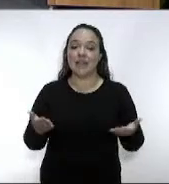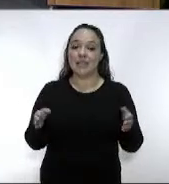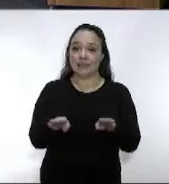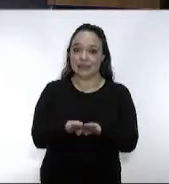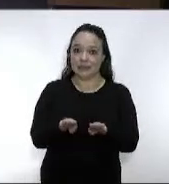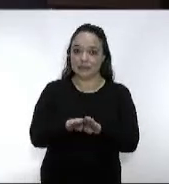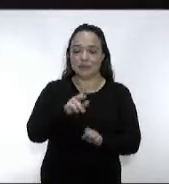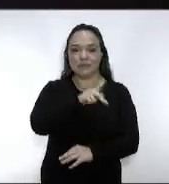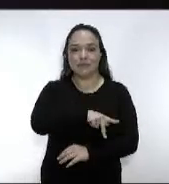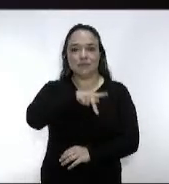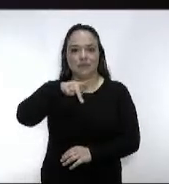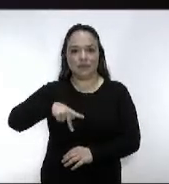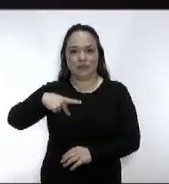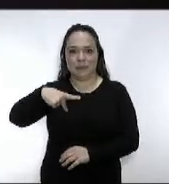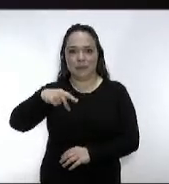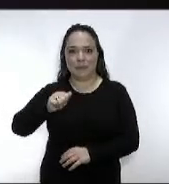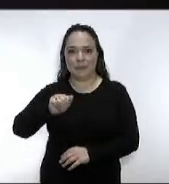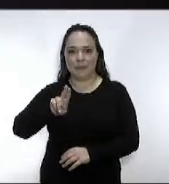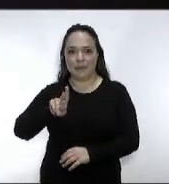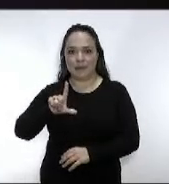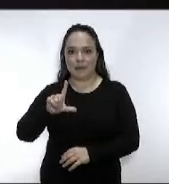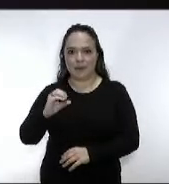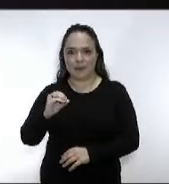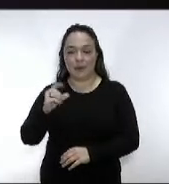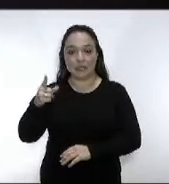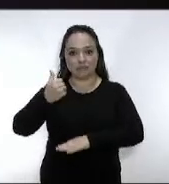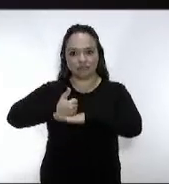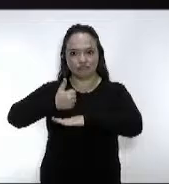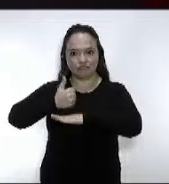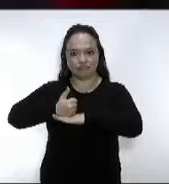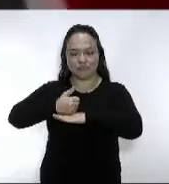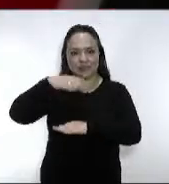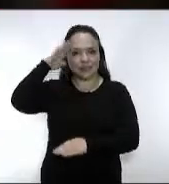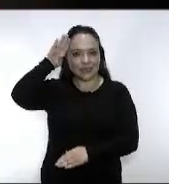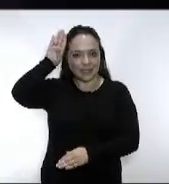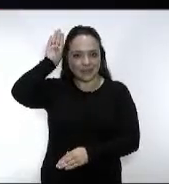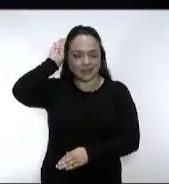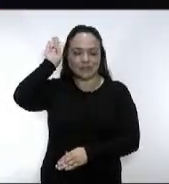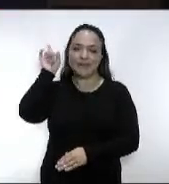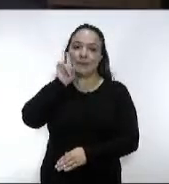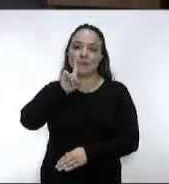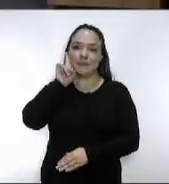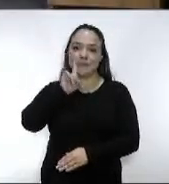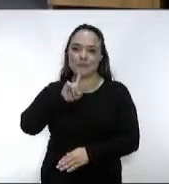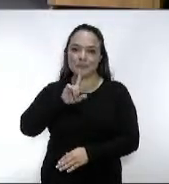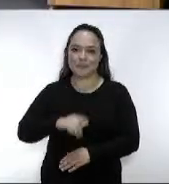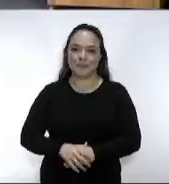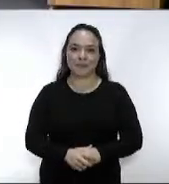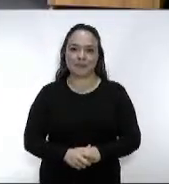We also invite Professor Paulo Otávio Múcio Augusto, Director of the American Academy.